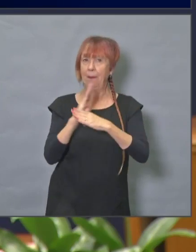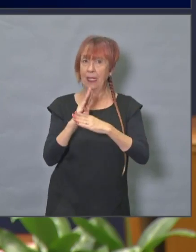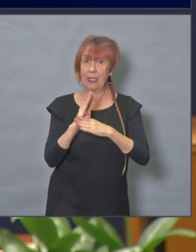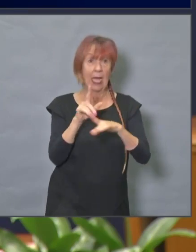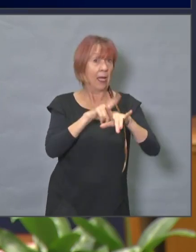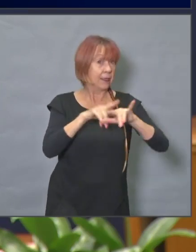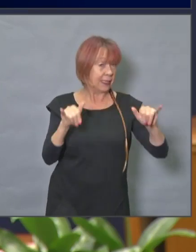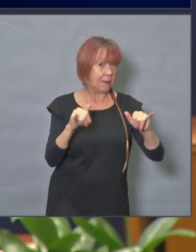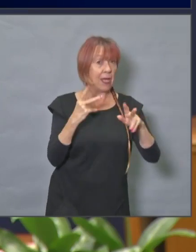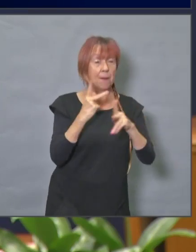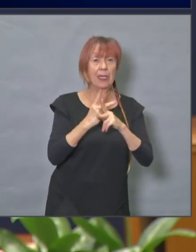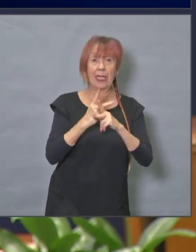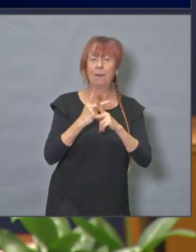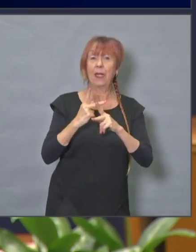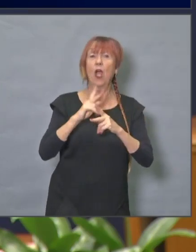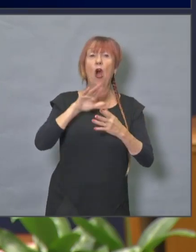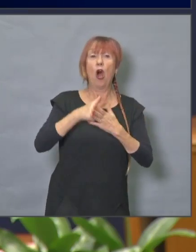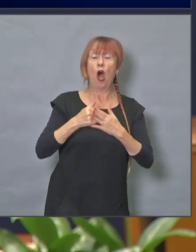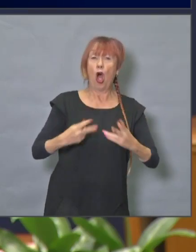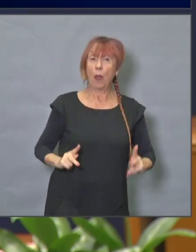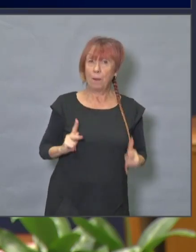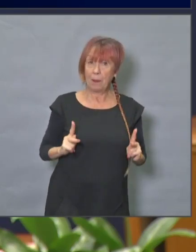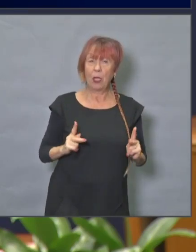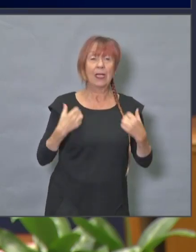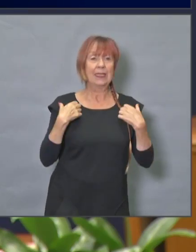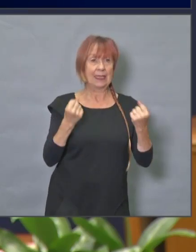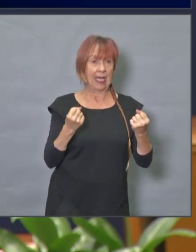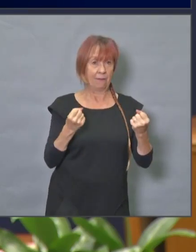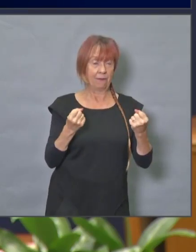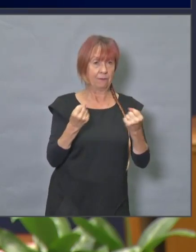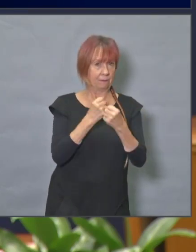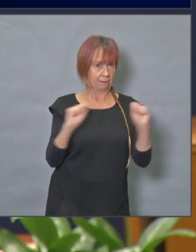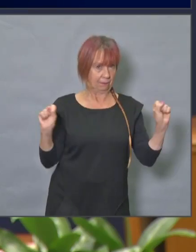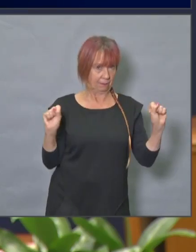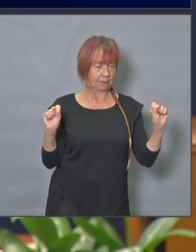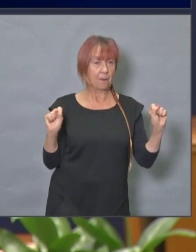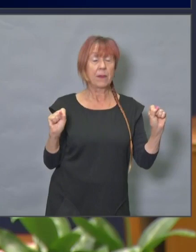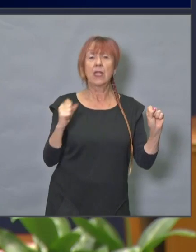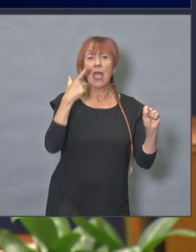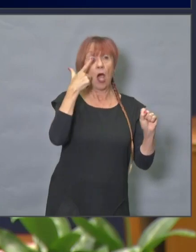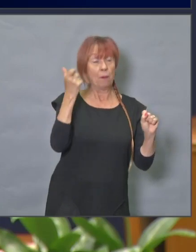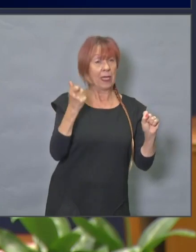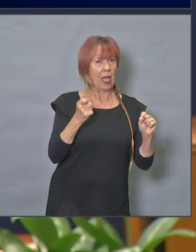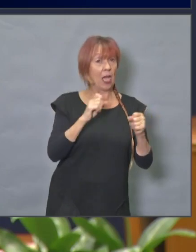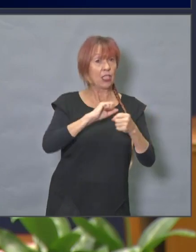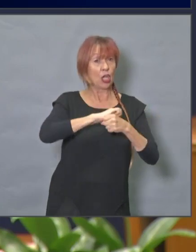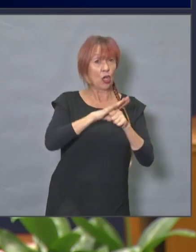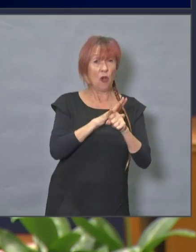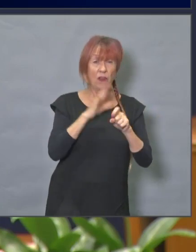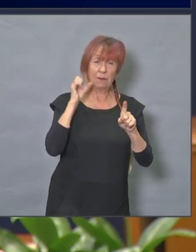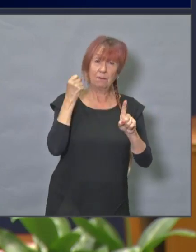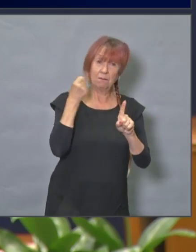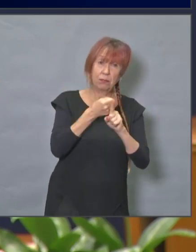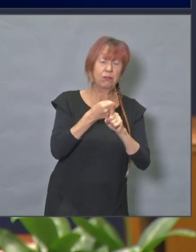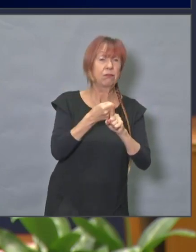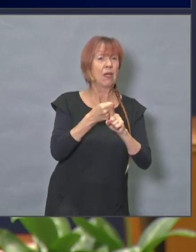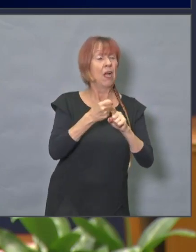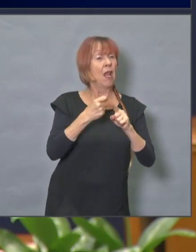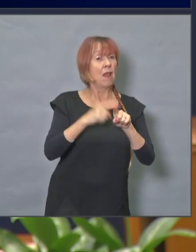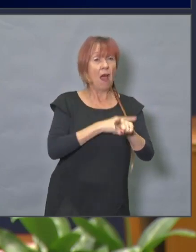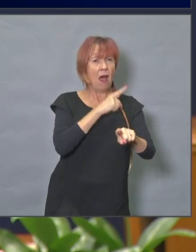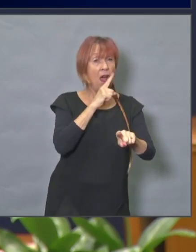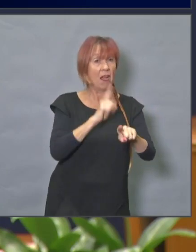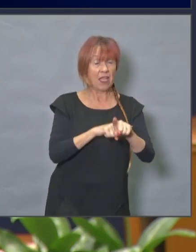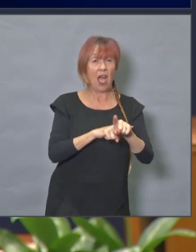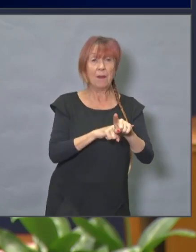safe. In addition, given the significant and lasting impact of COVID-19 has had on our